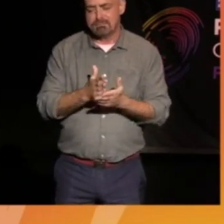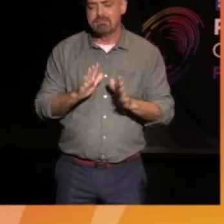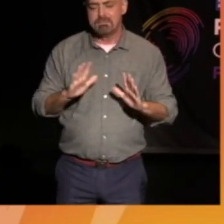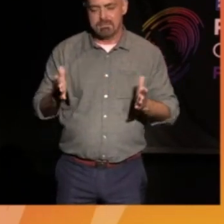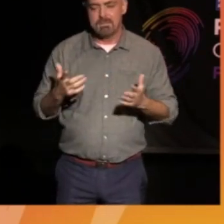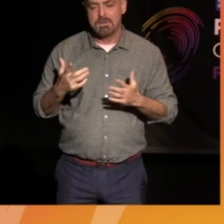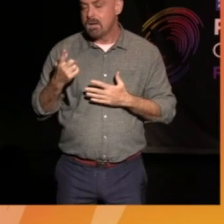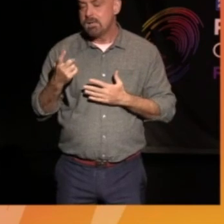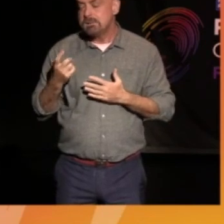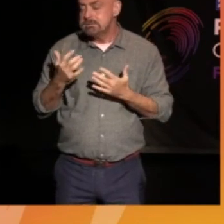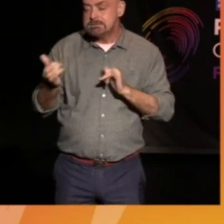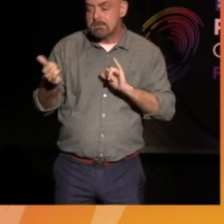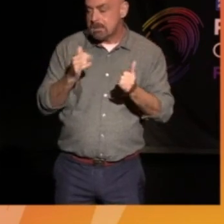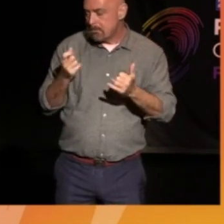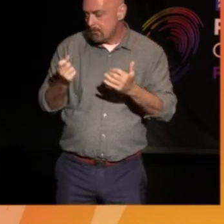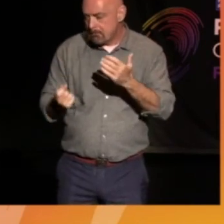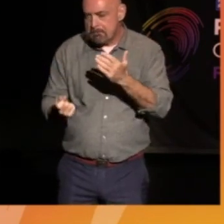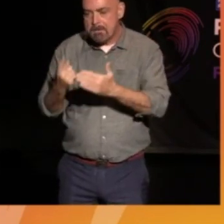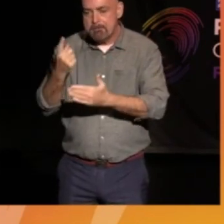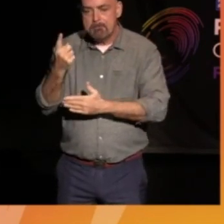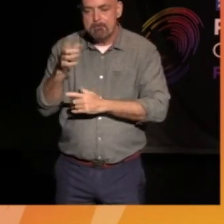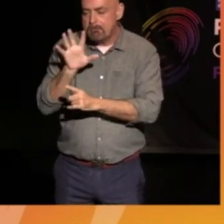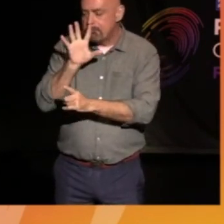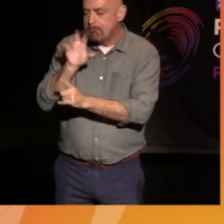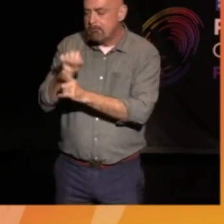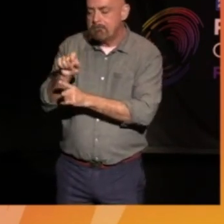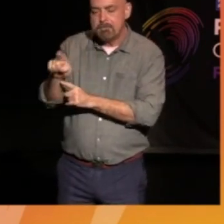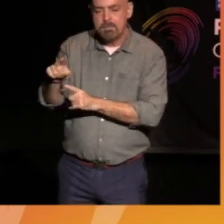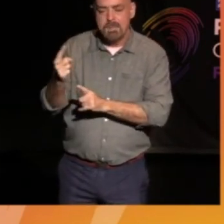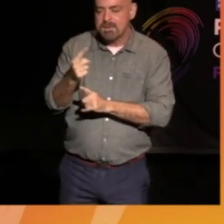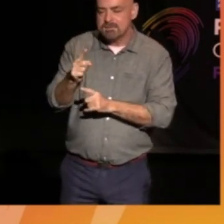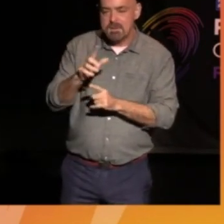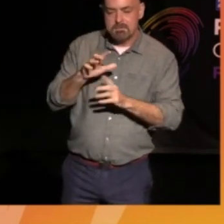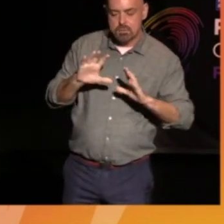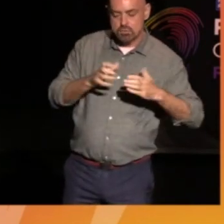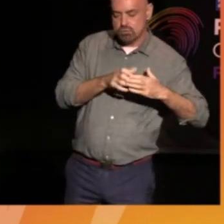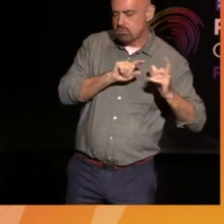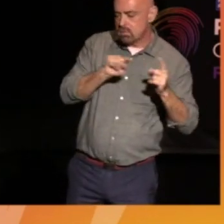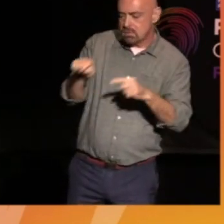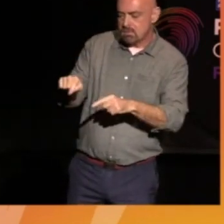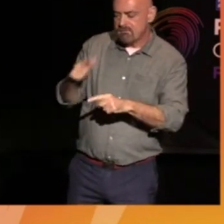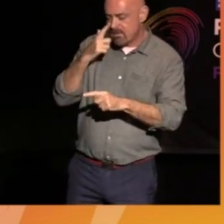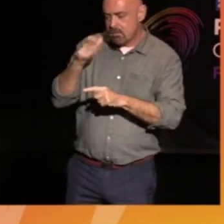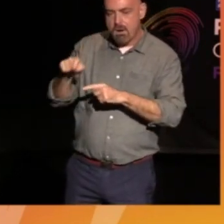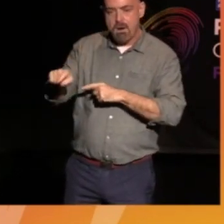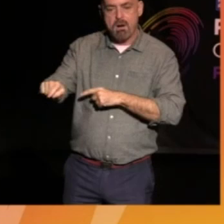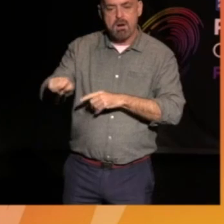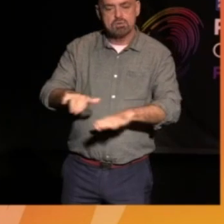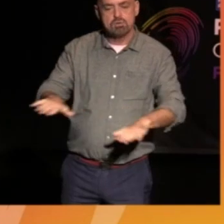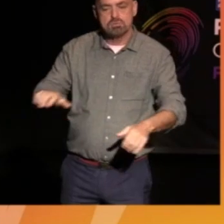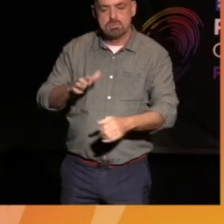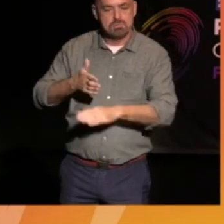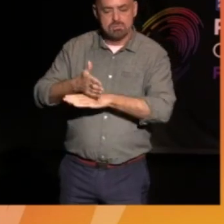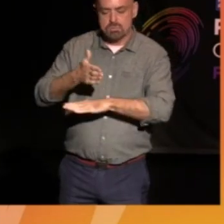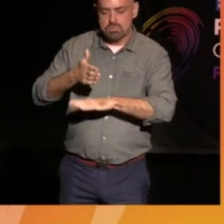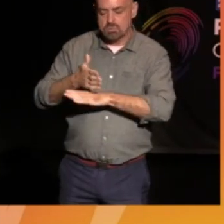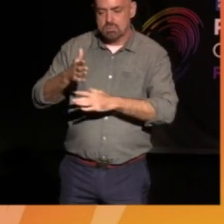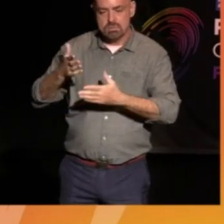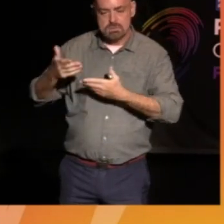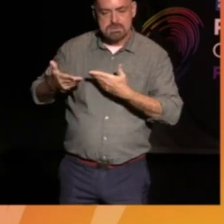is exposed when some independent groups come to know that children are engaged in supply